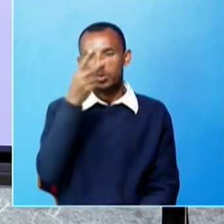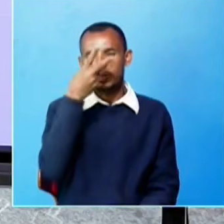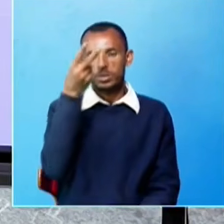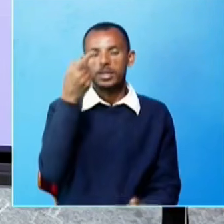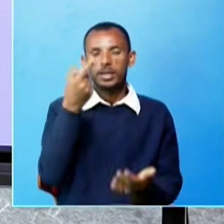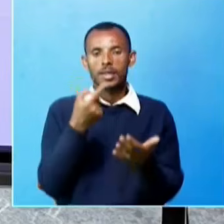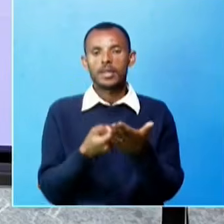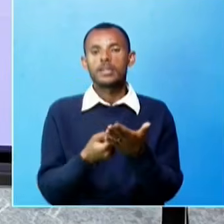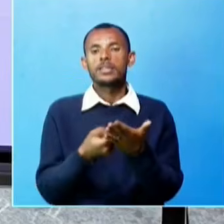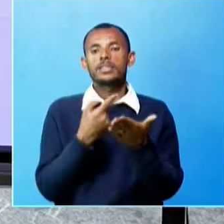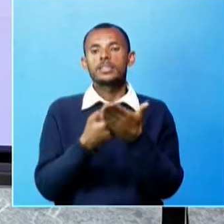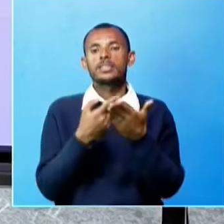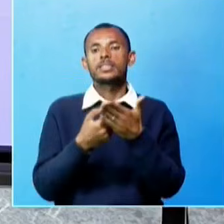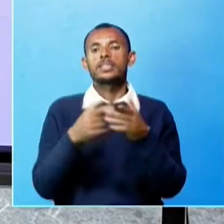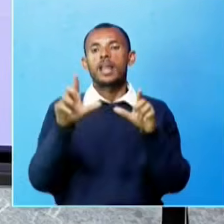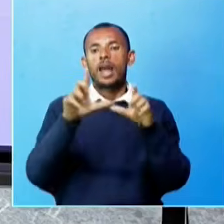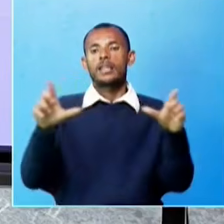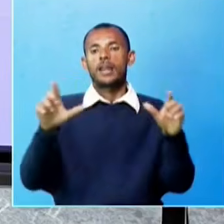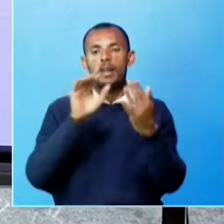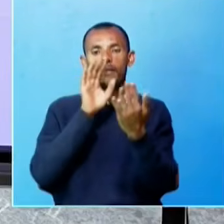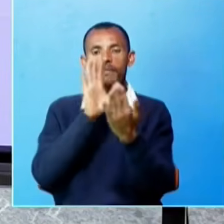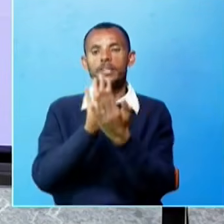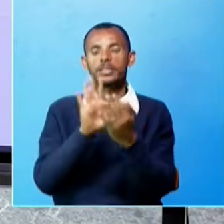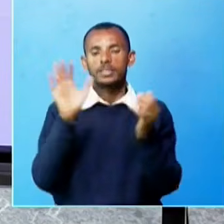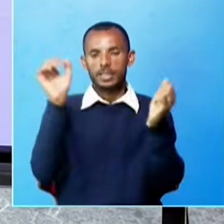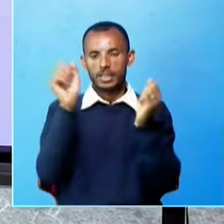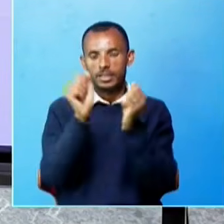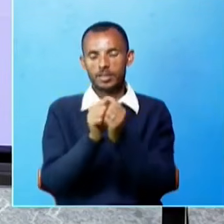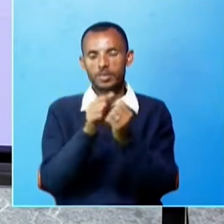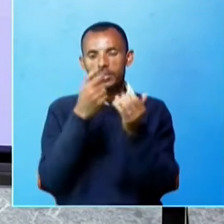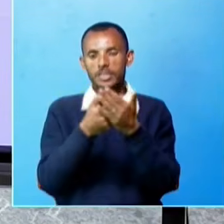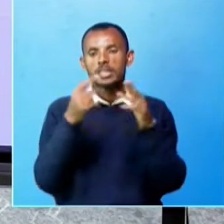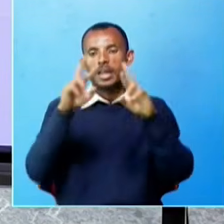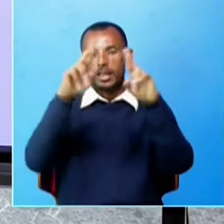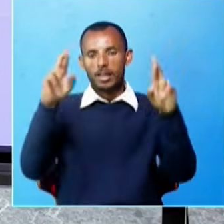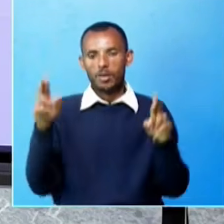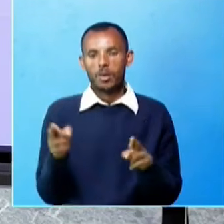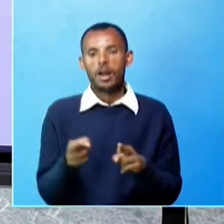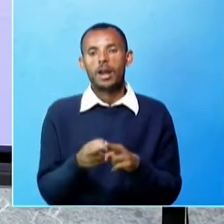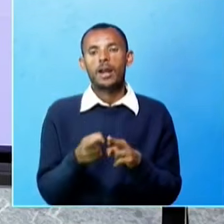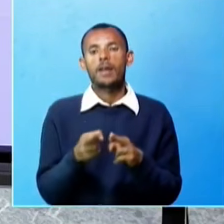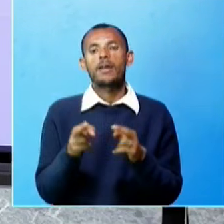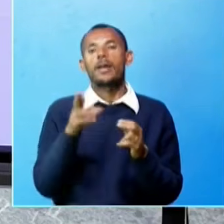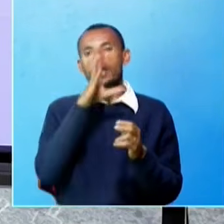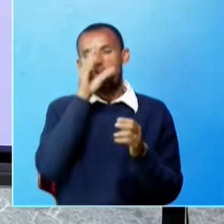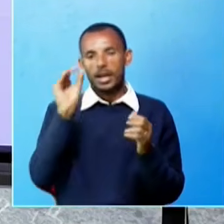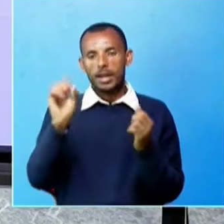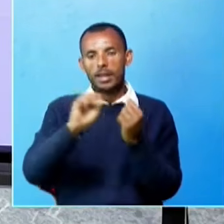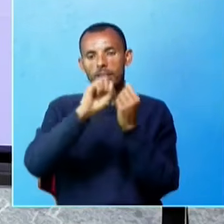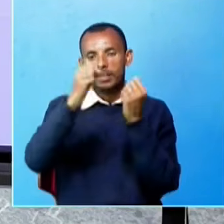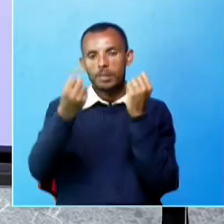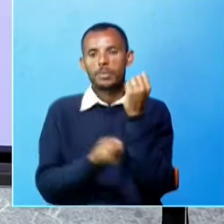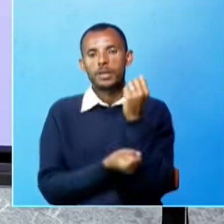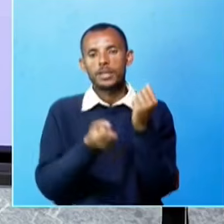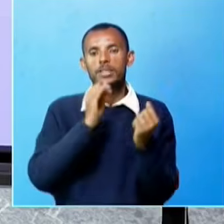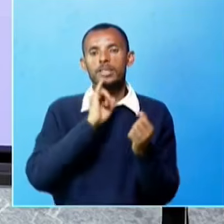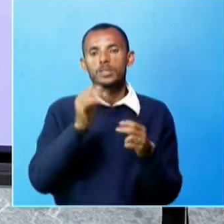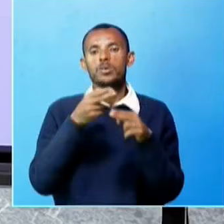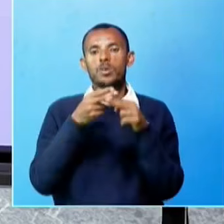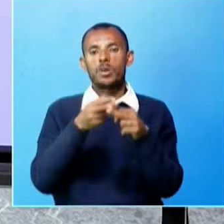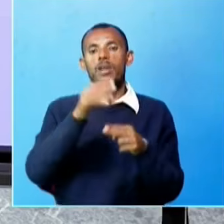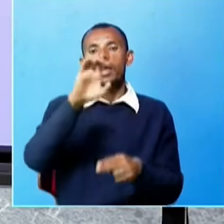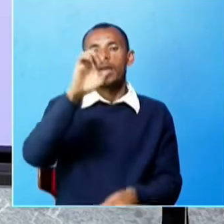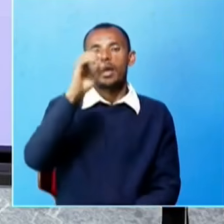is a lateral face. The intersection of this rectangular face and the base is this